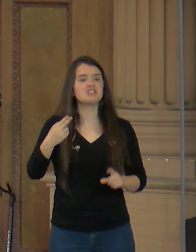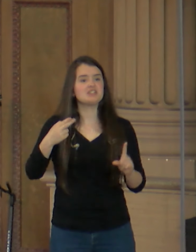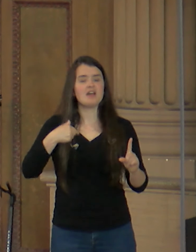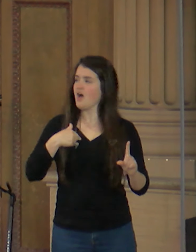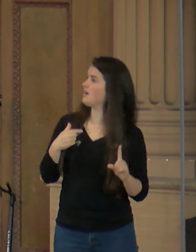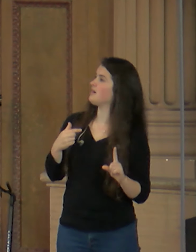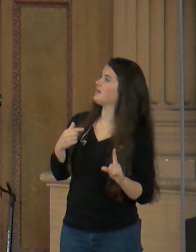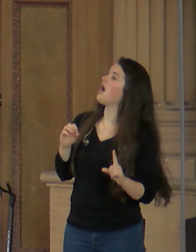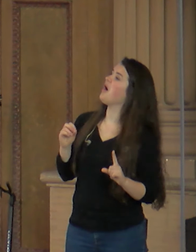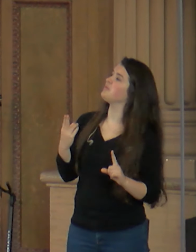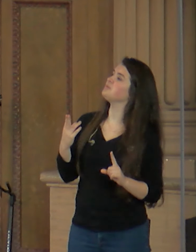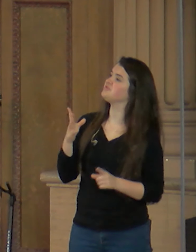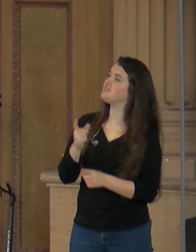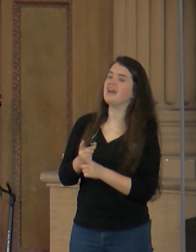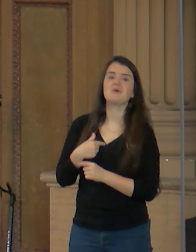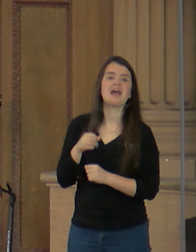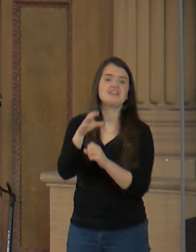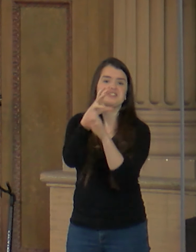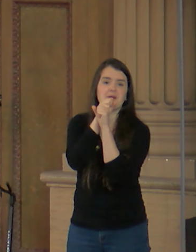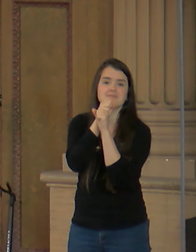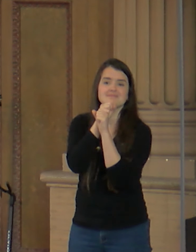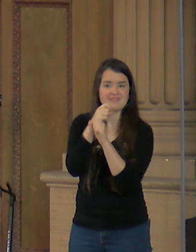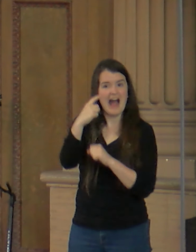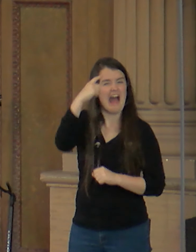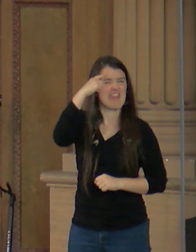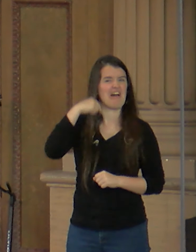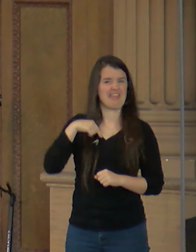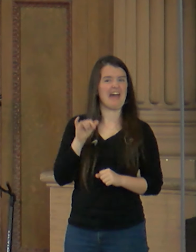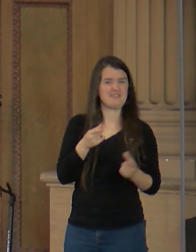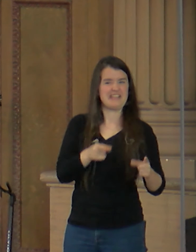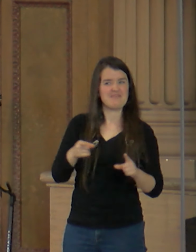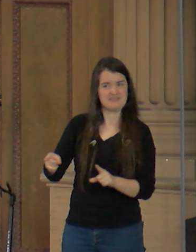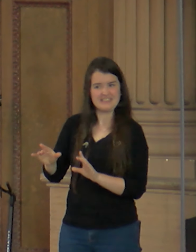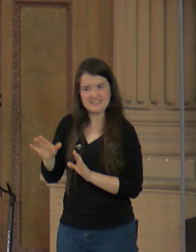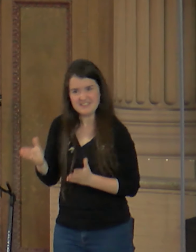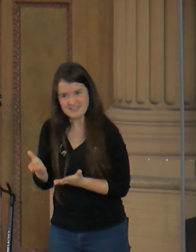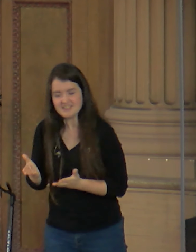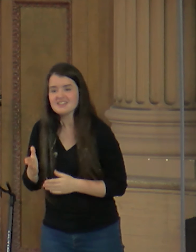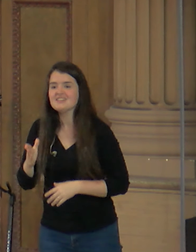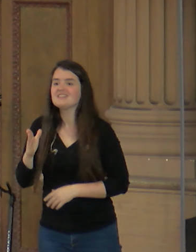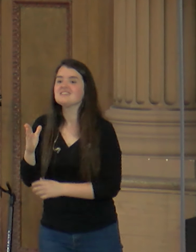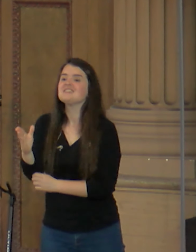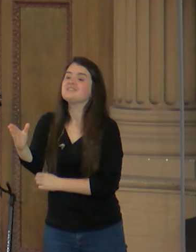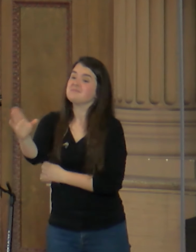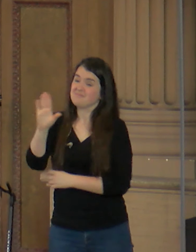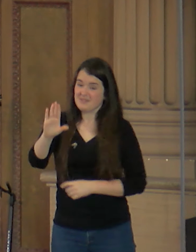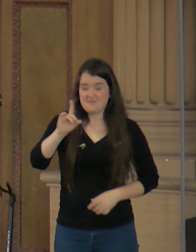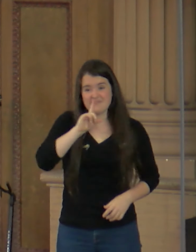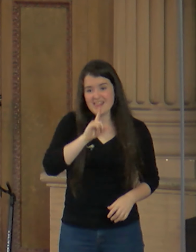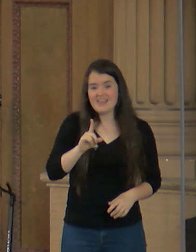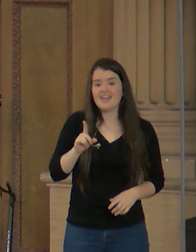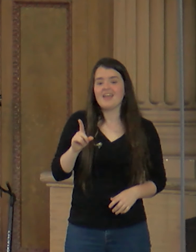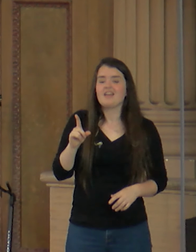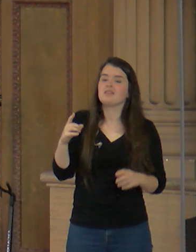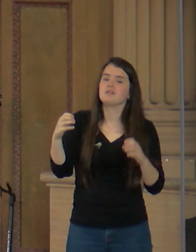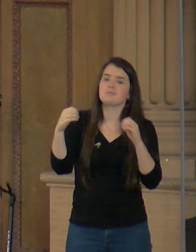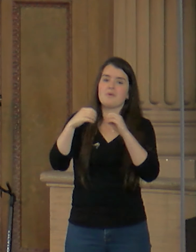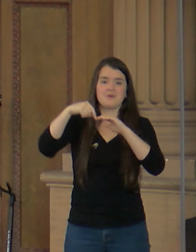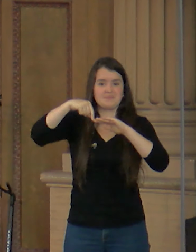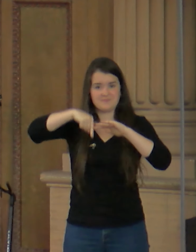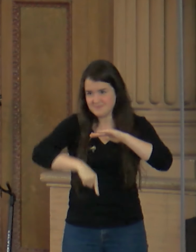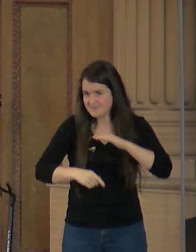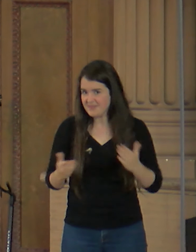like the one conclusion I saw in this. God is big and we're small, so let's just shut up. But there's way more to it than